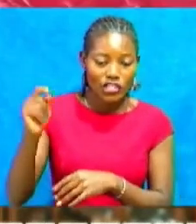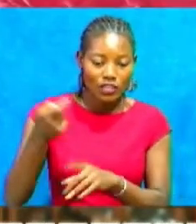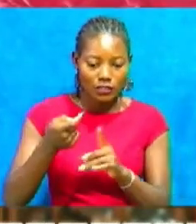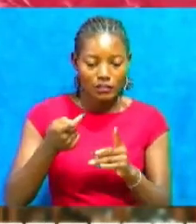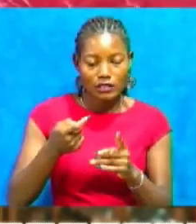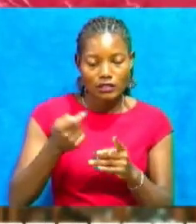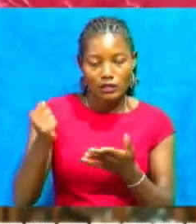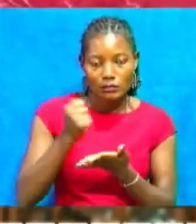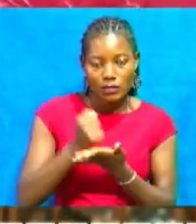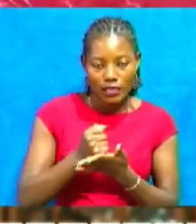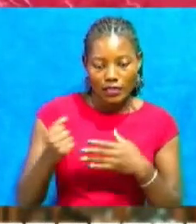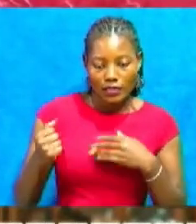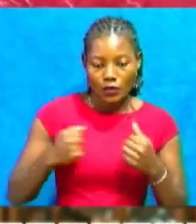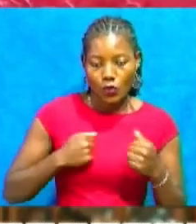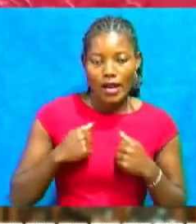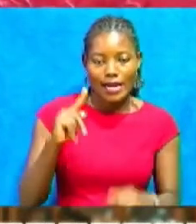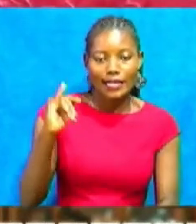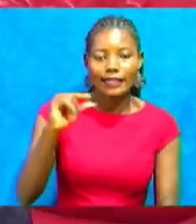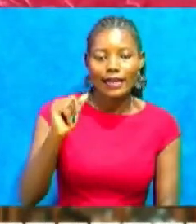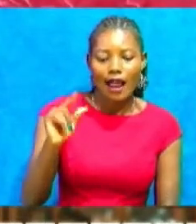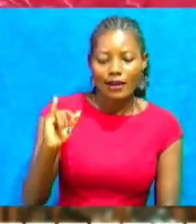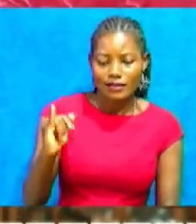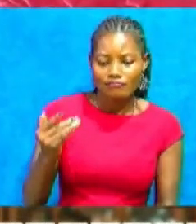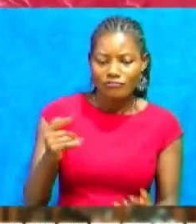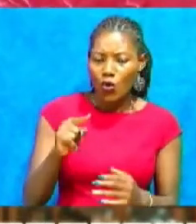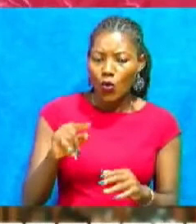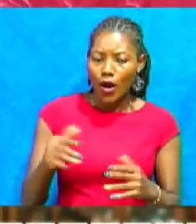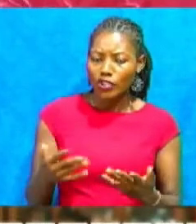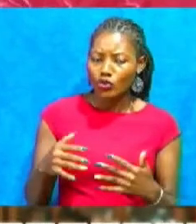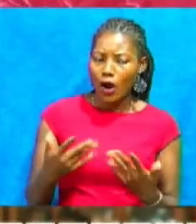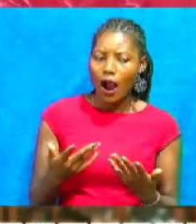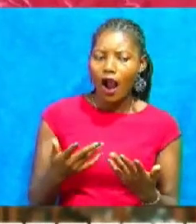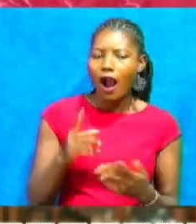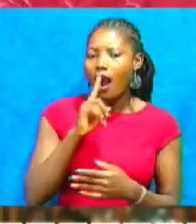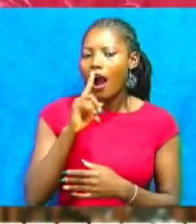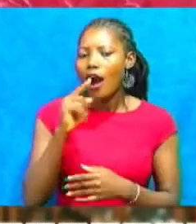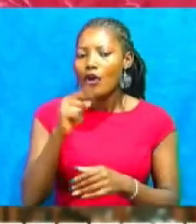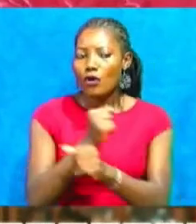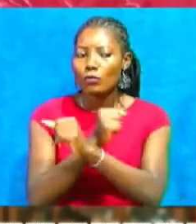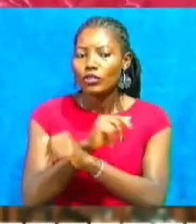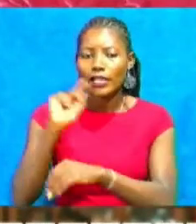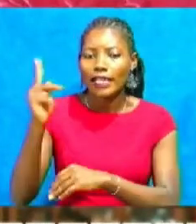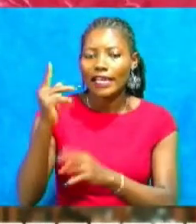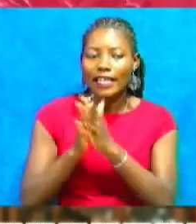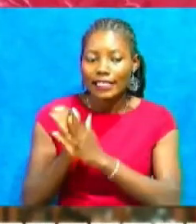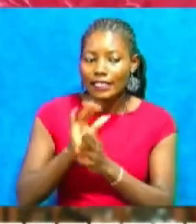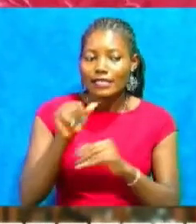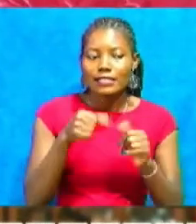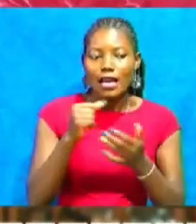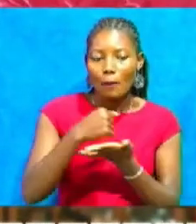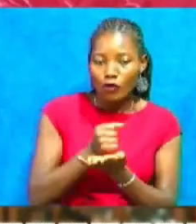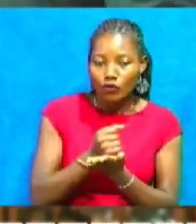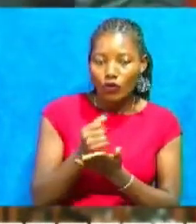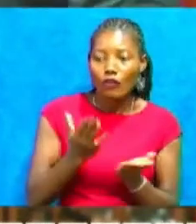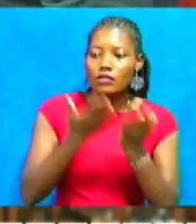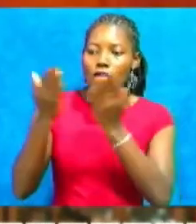How would you ensure that you are protecting Kenya's interests in terms of coffee export from Kenya to